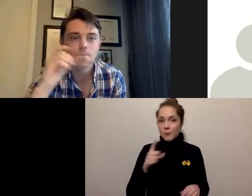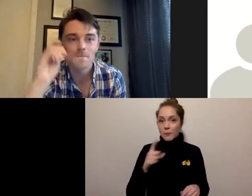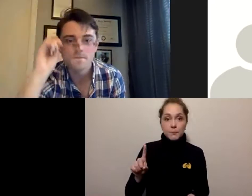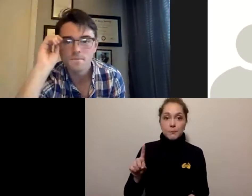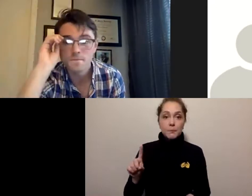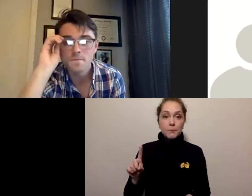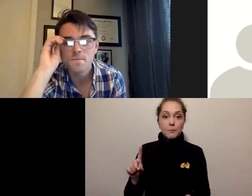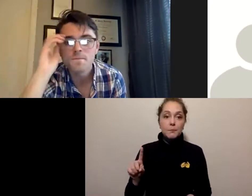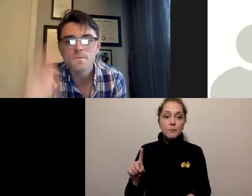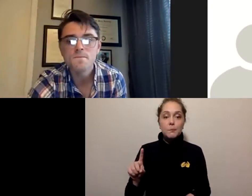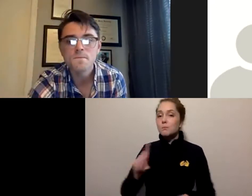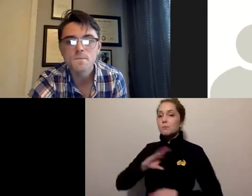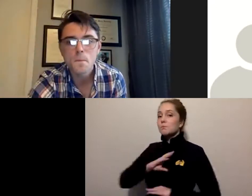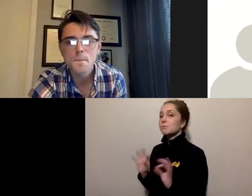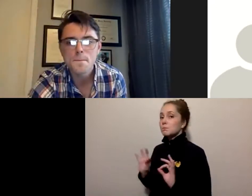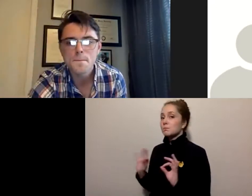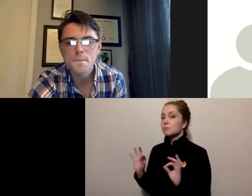good.